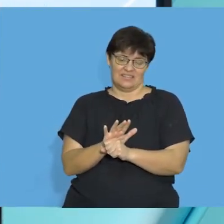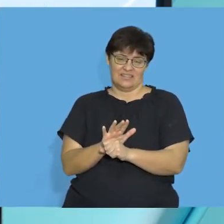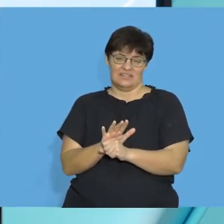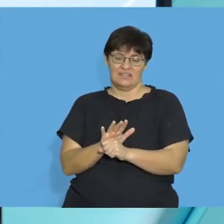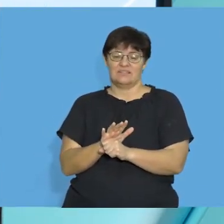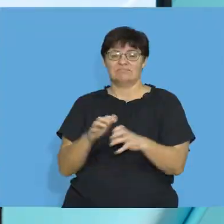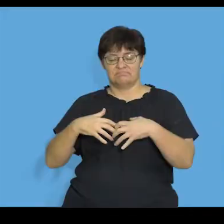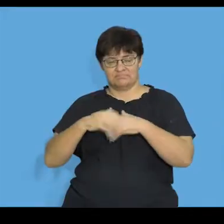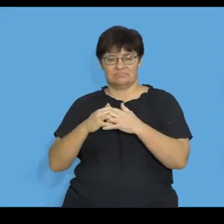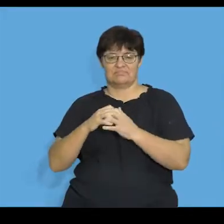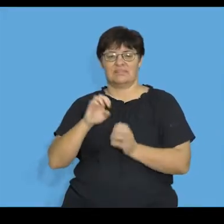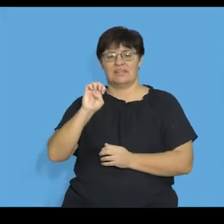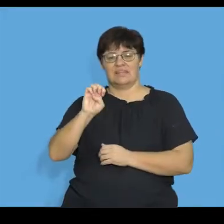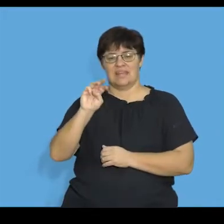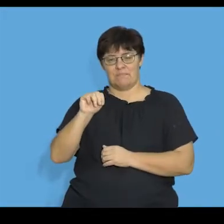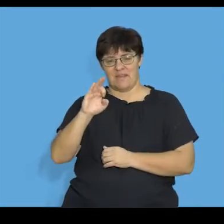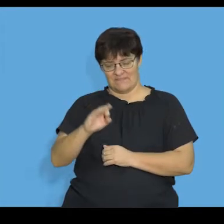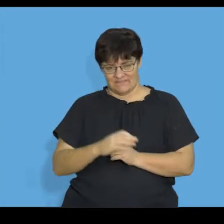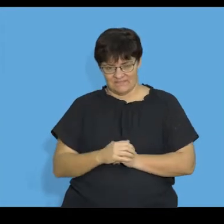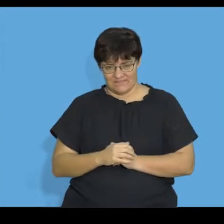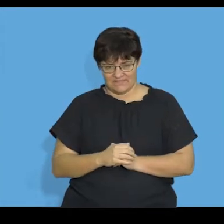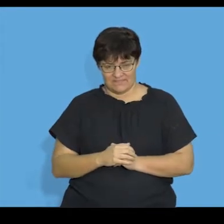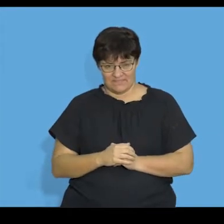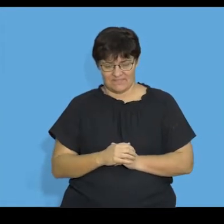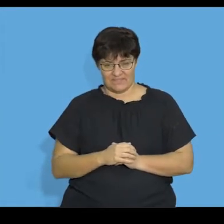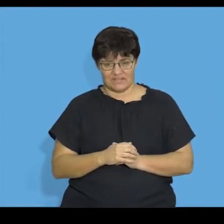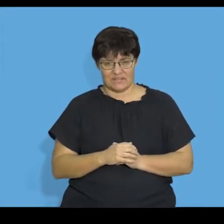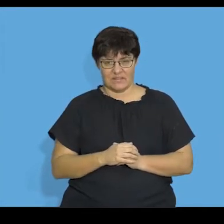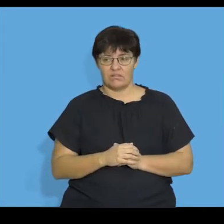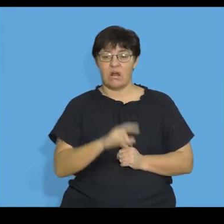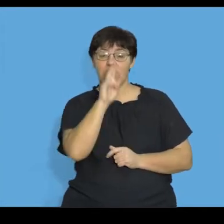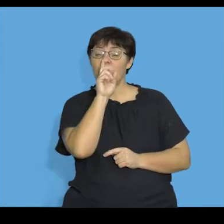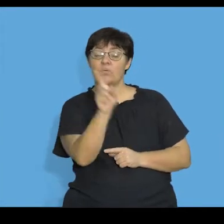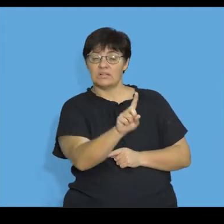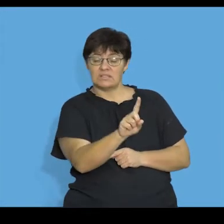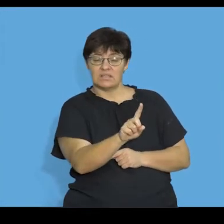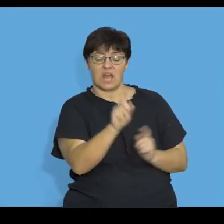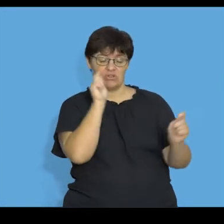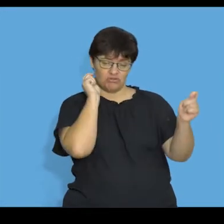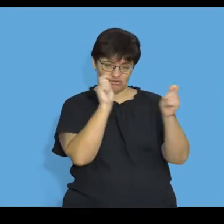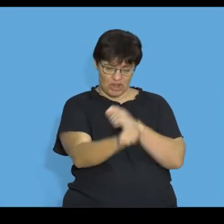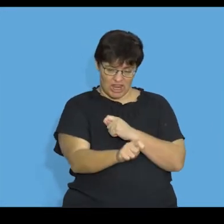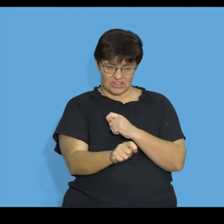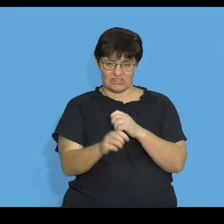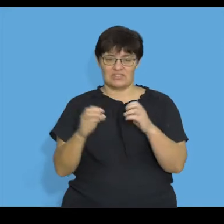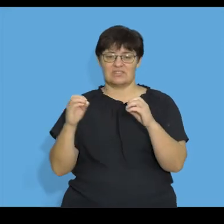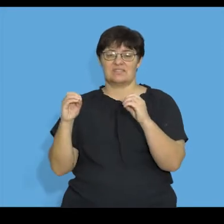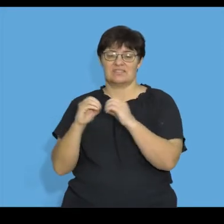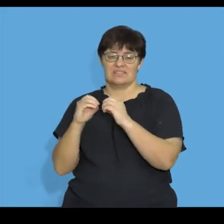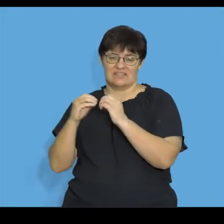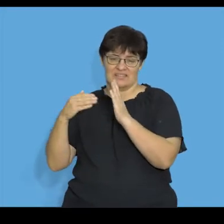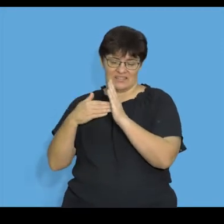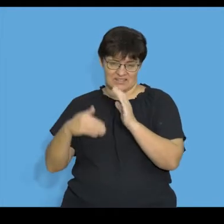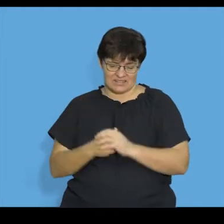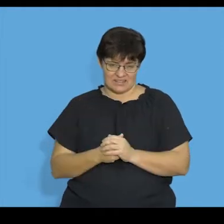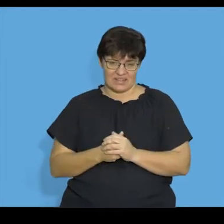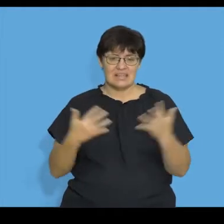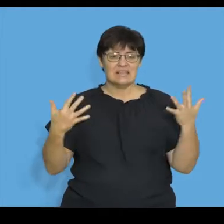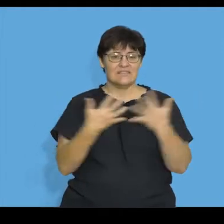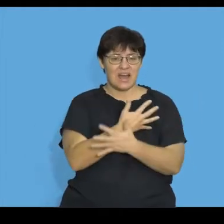induced EMF. And so we've looked at the change. Remember, there has to be a change in the speed of the